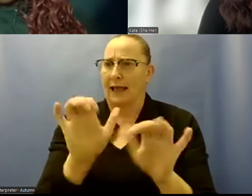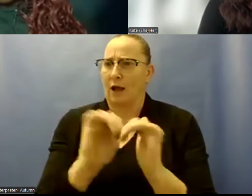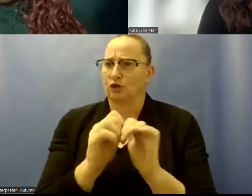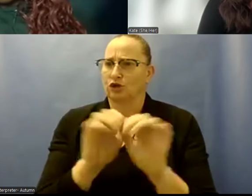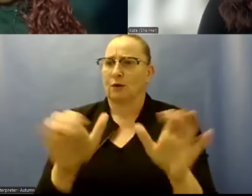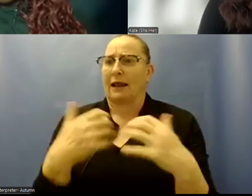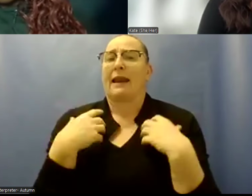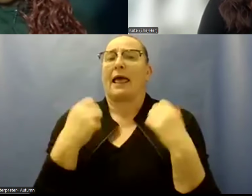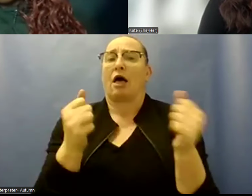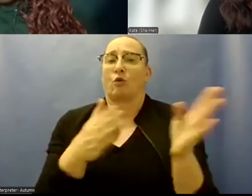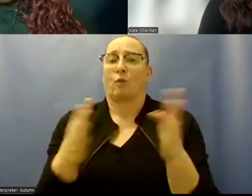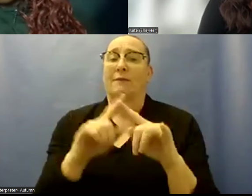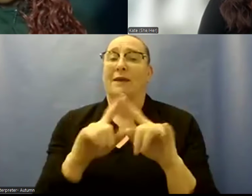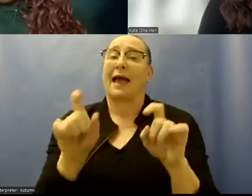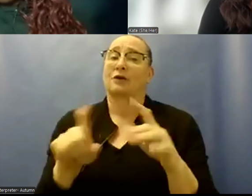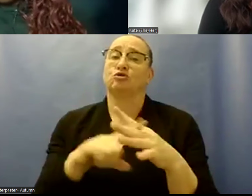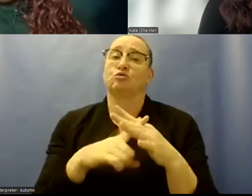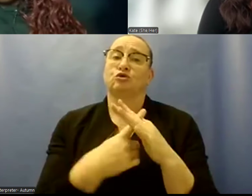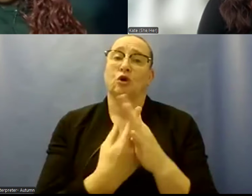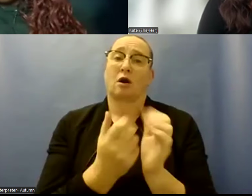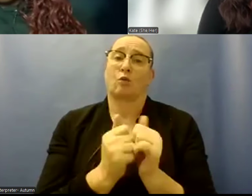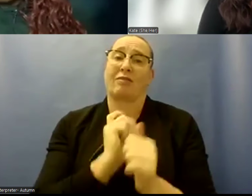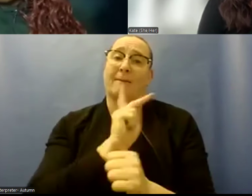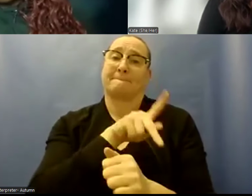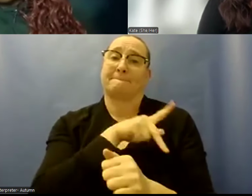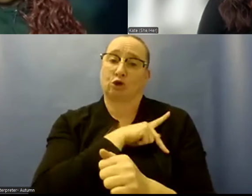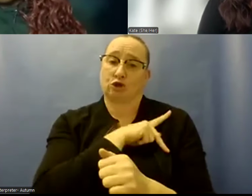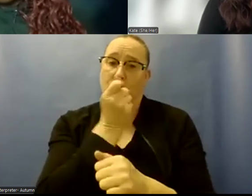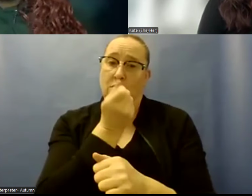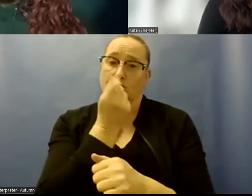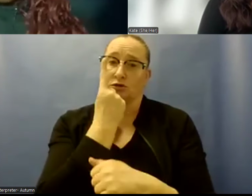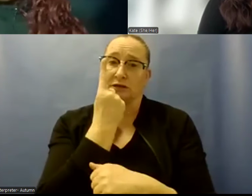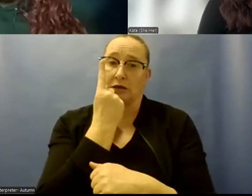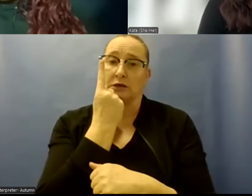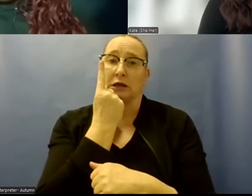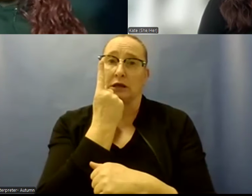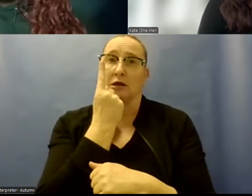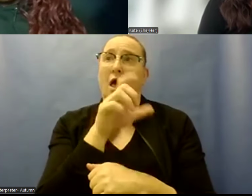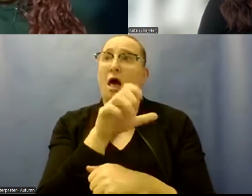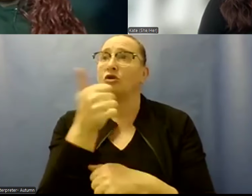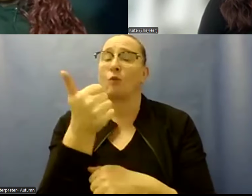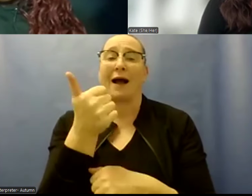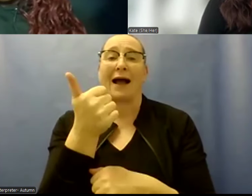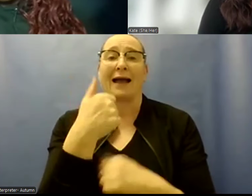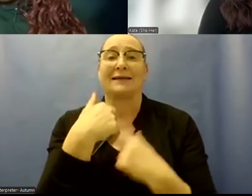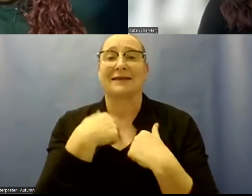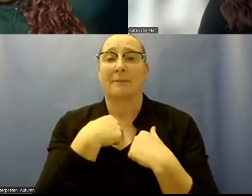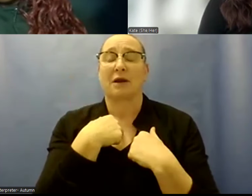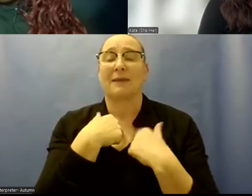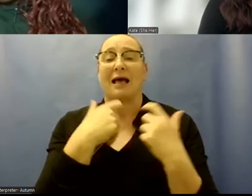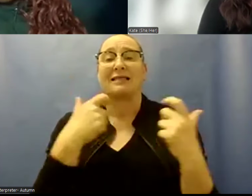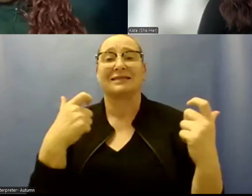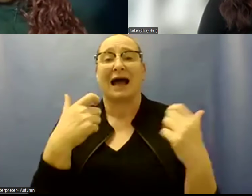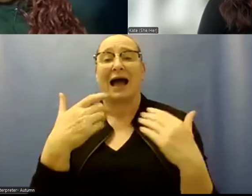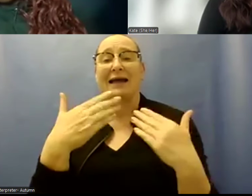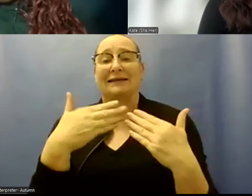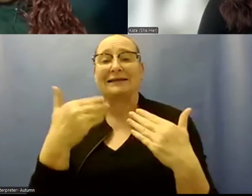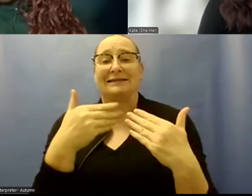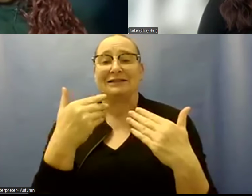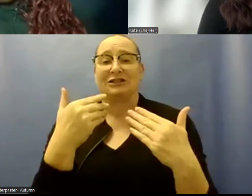it has to start with personal understanding. Otherwise, I'm going to be a lot easier to take advantage of, and I'm